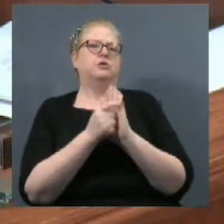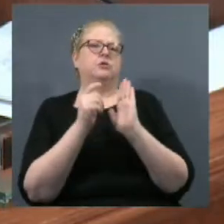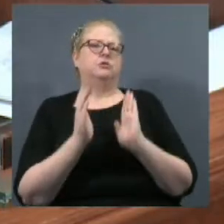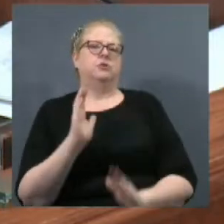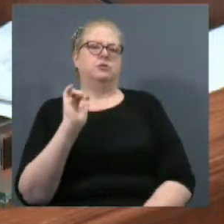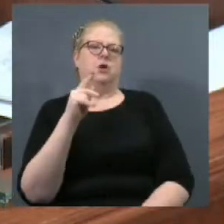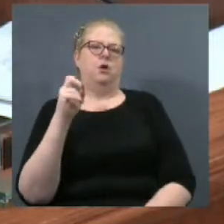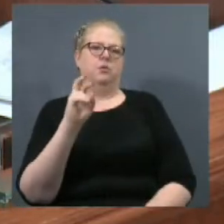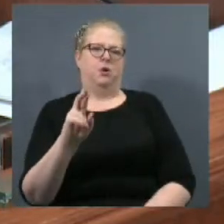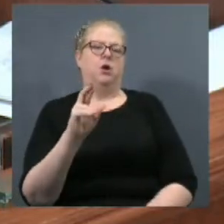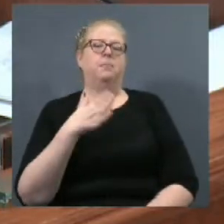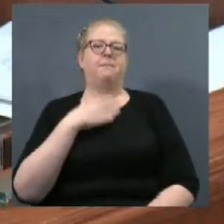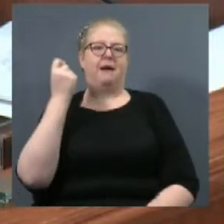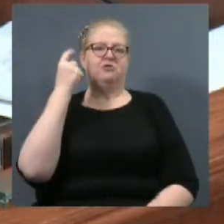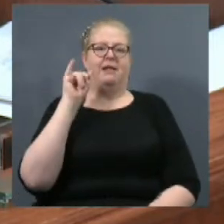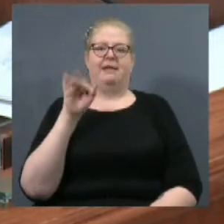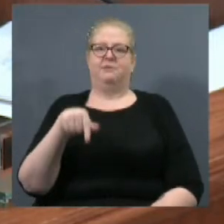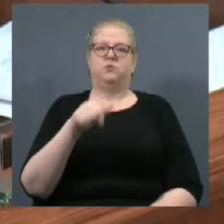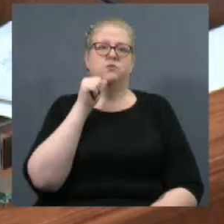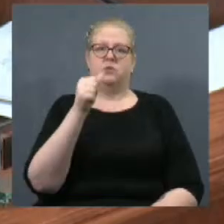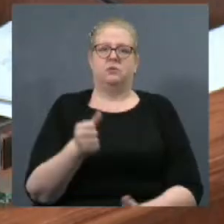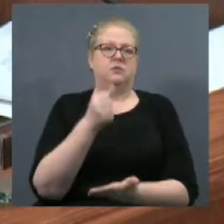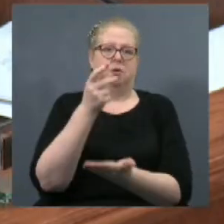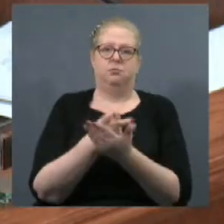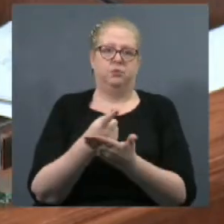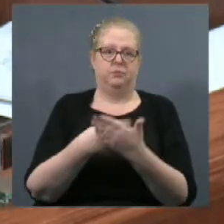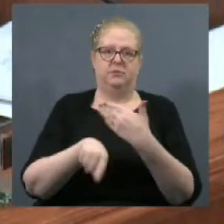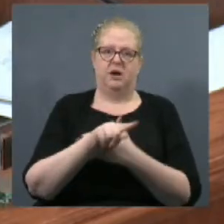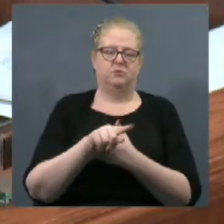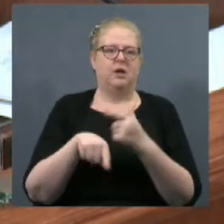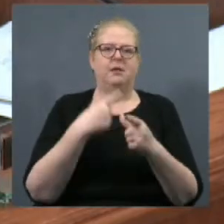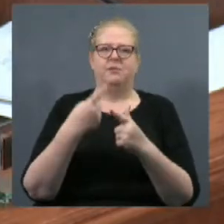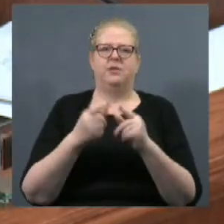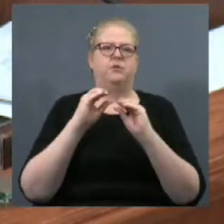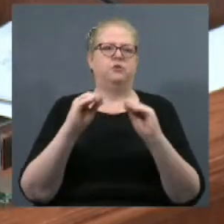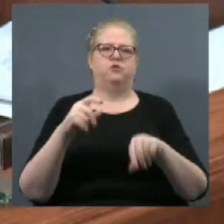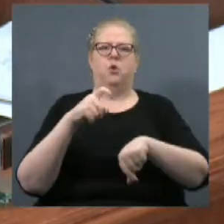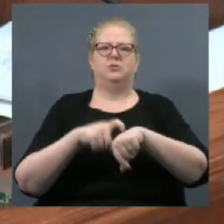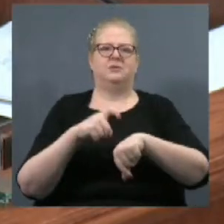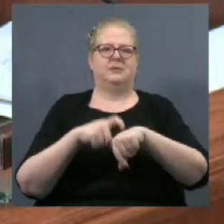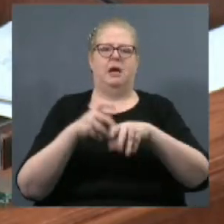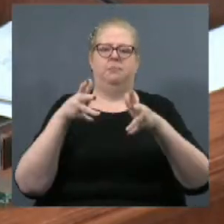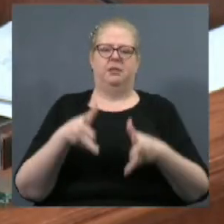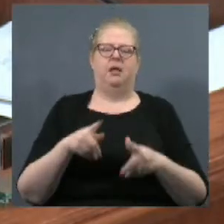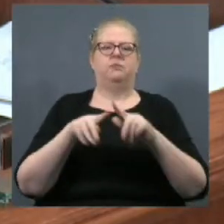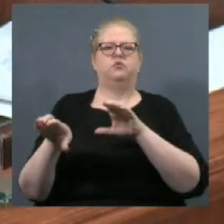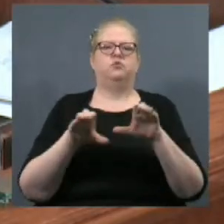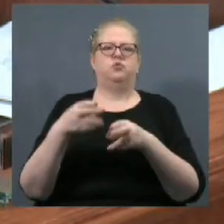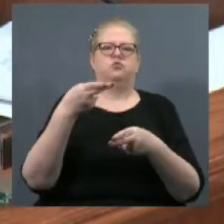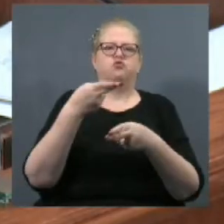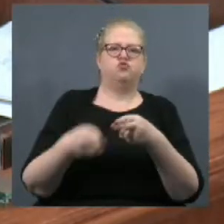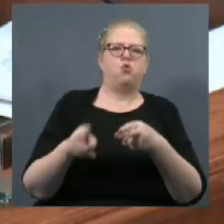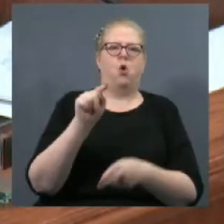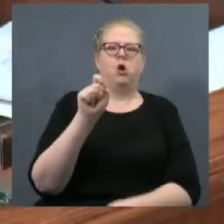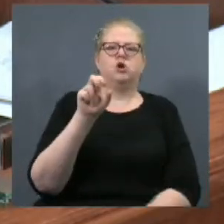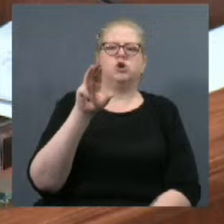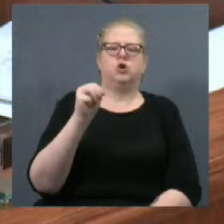somehow approved next week, there's not going to be time to do a short-term financing for any amount.